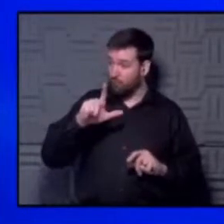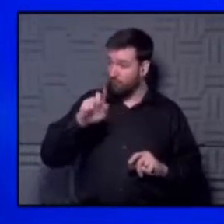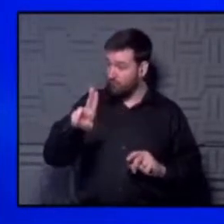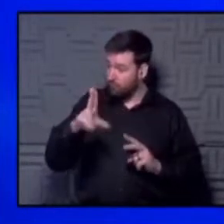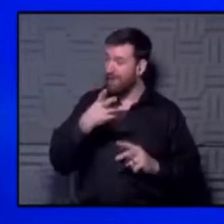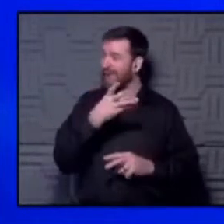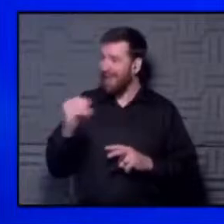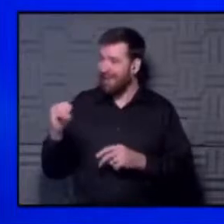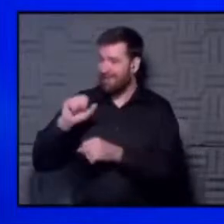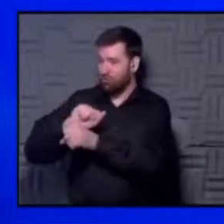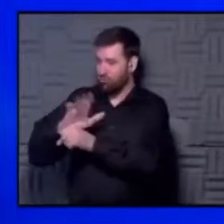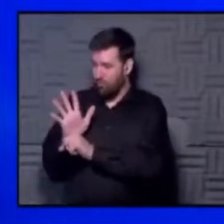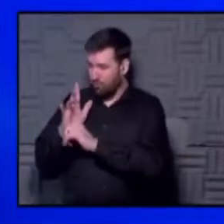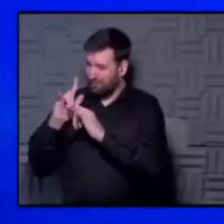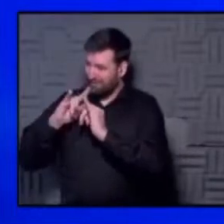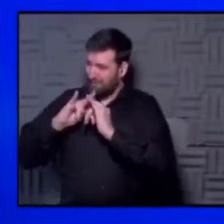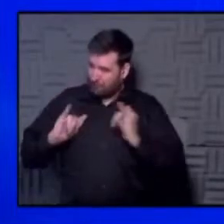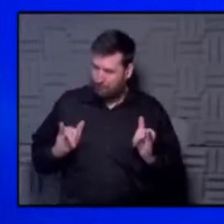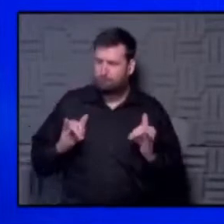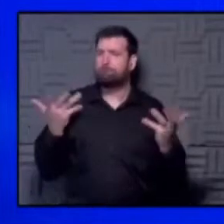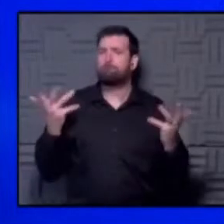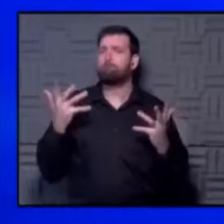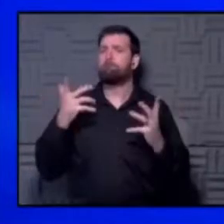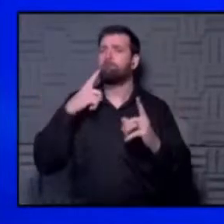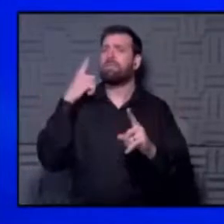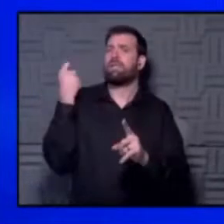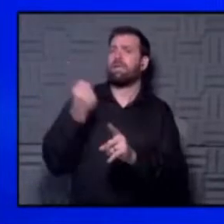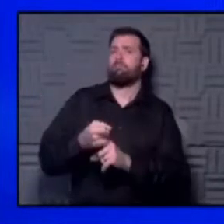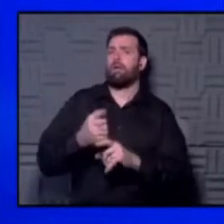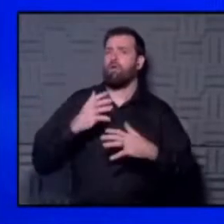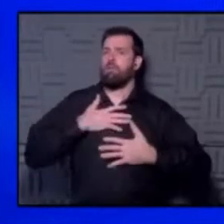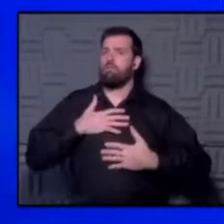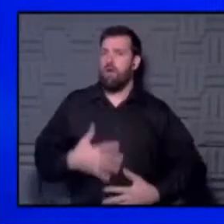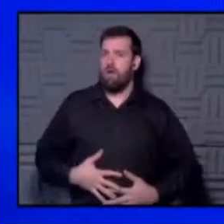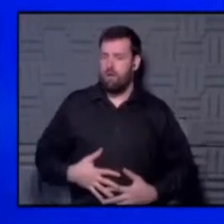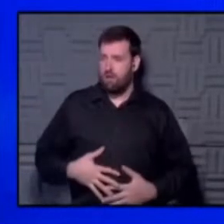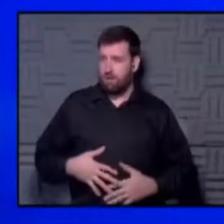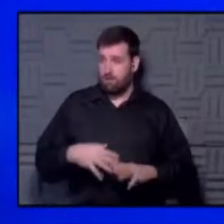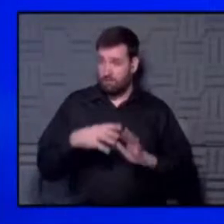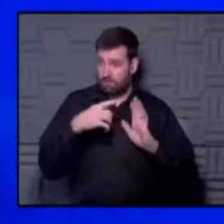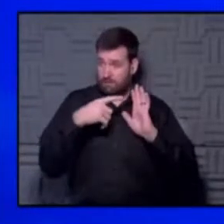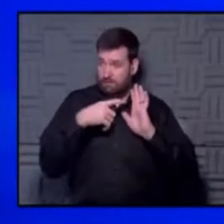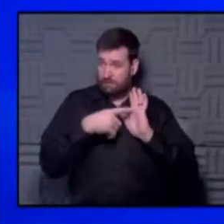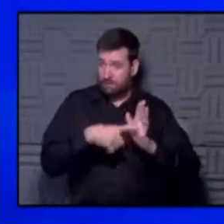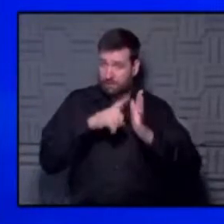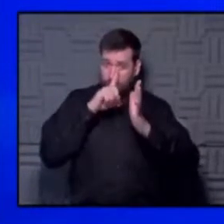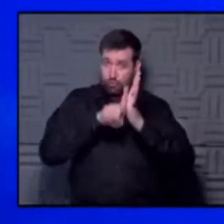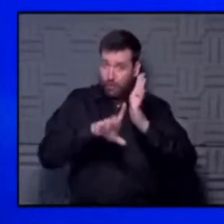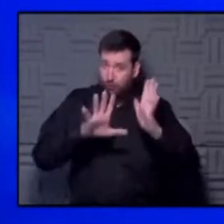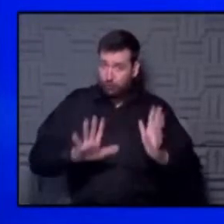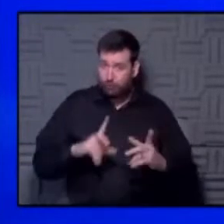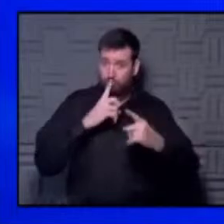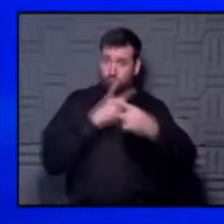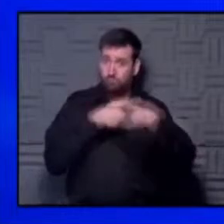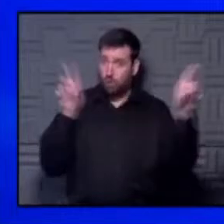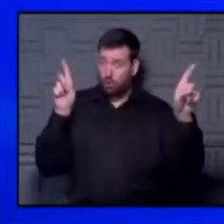same time? If so, what impact can they have on the body? And does the symptom checker work for that? Let's take a look at that. Great